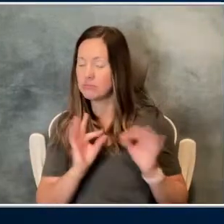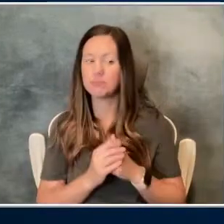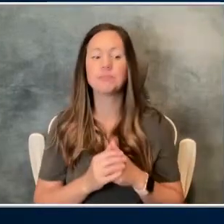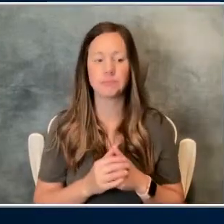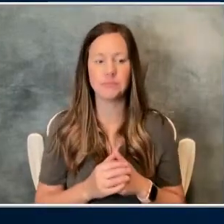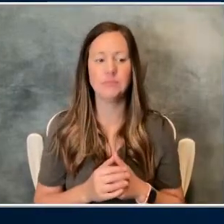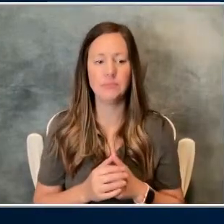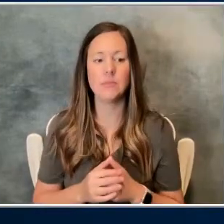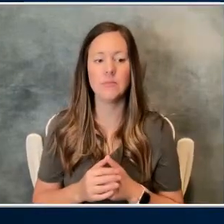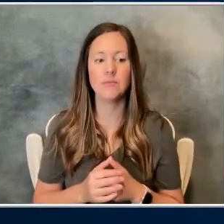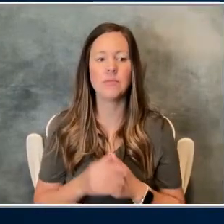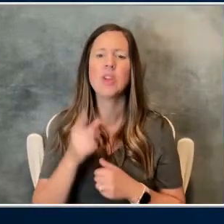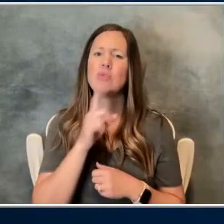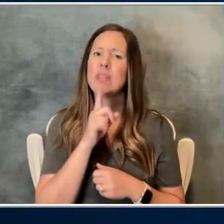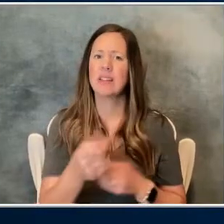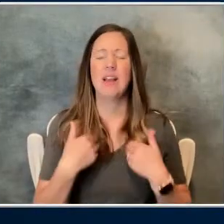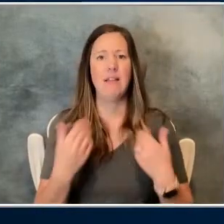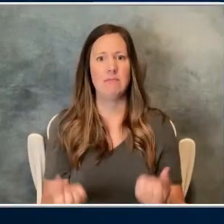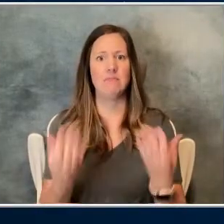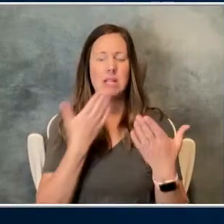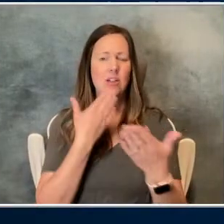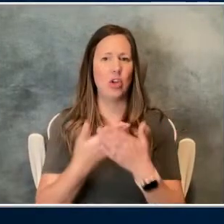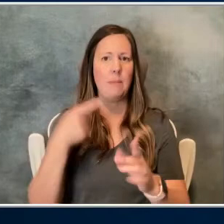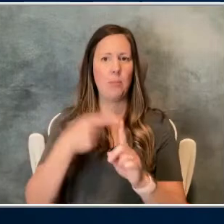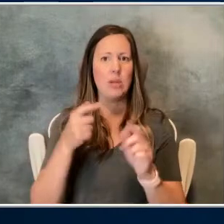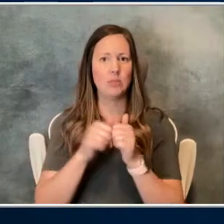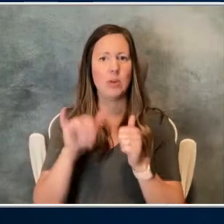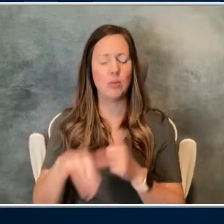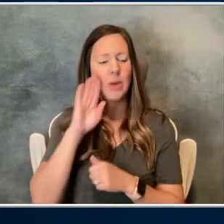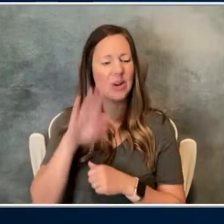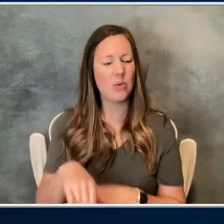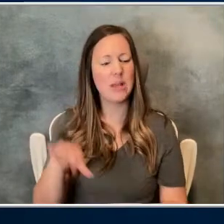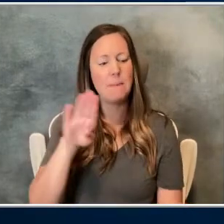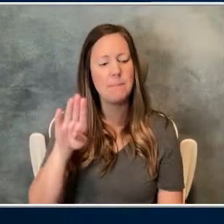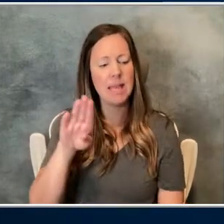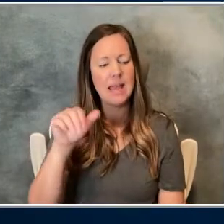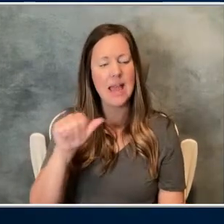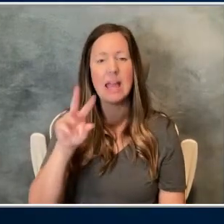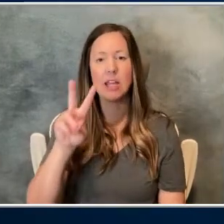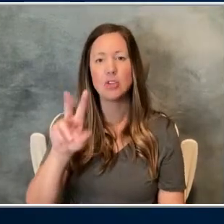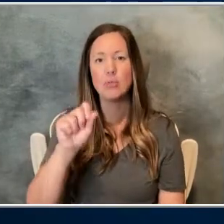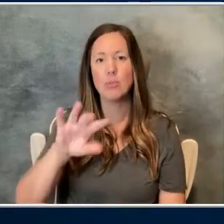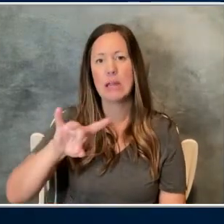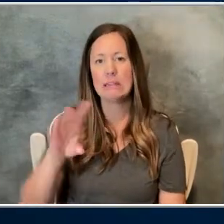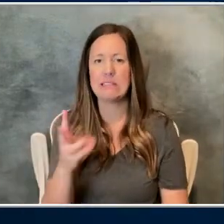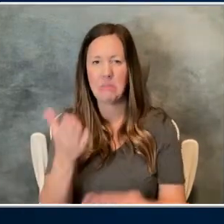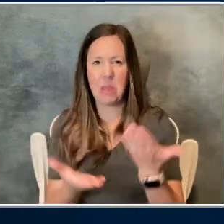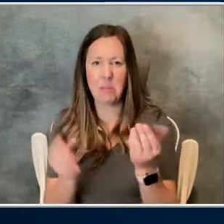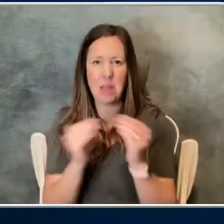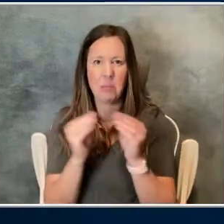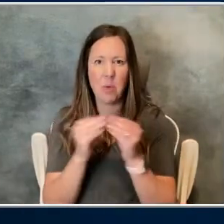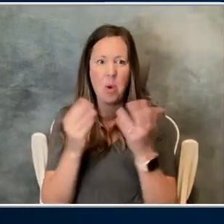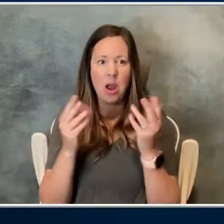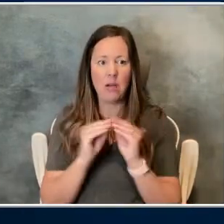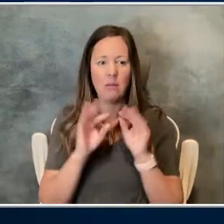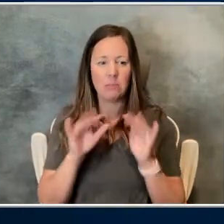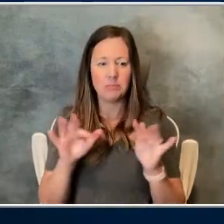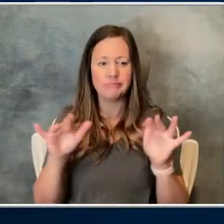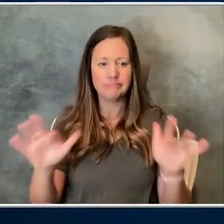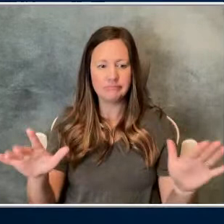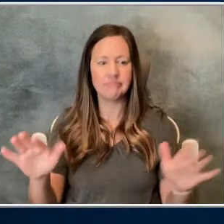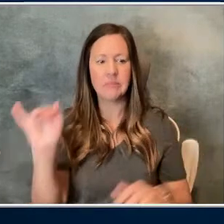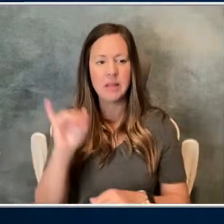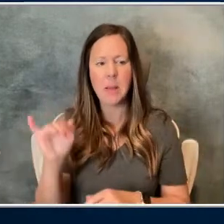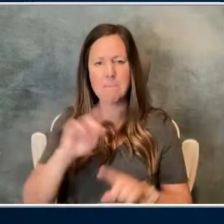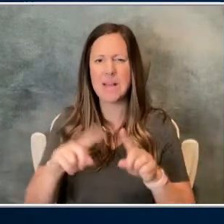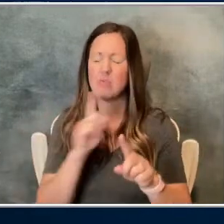points with that, and we know that this BA 2.86 doesn't look like it's going to be a game changer. May have a little bit of a harder time infecting cells. There's just little differences between all